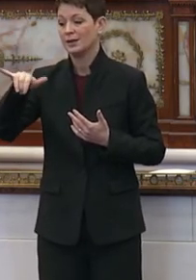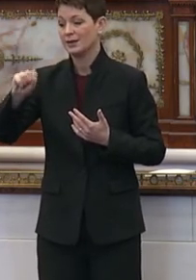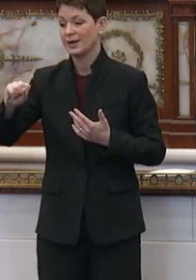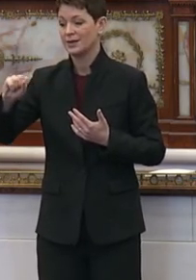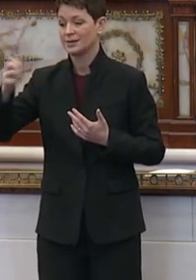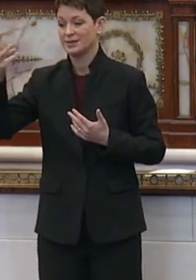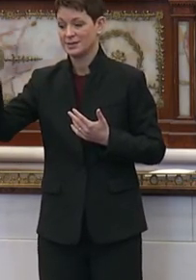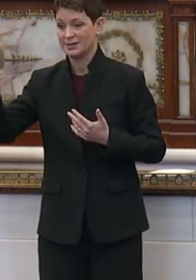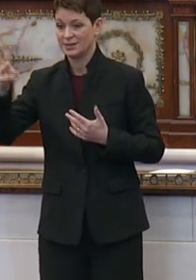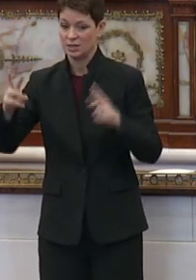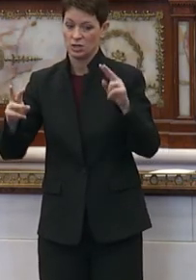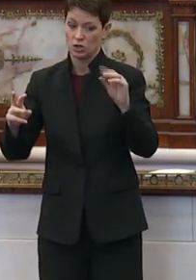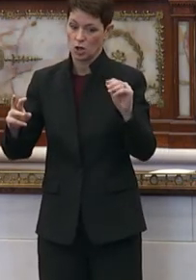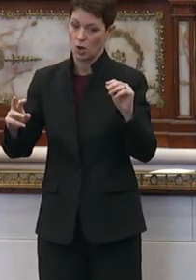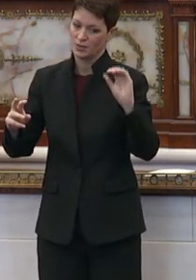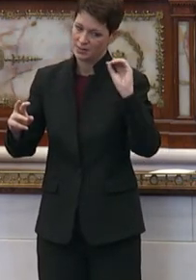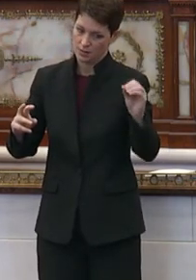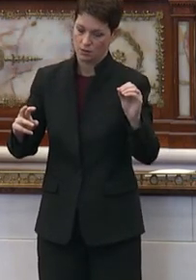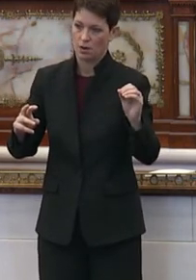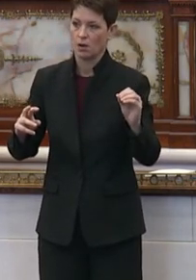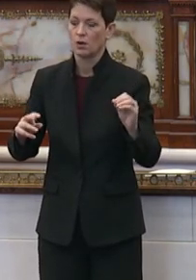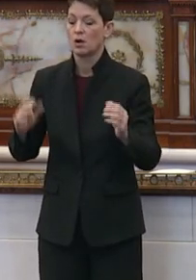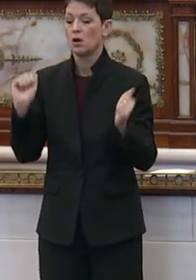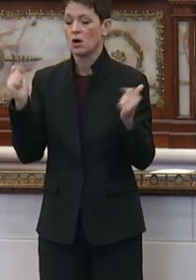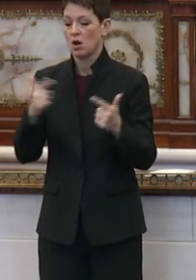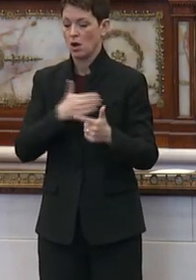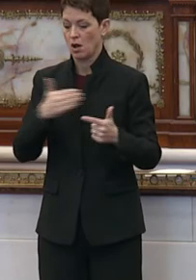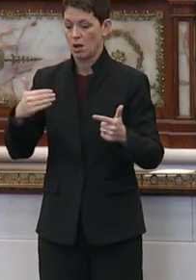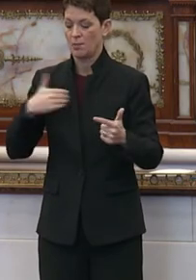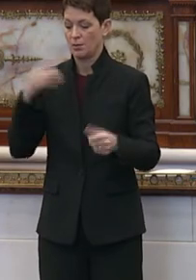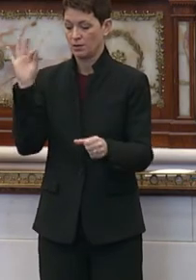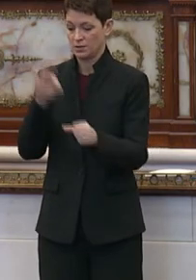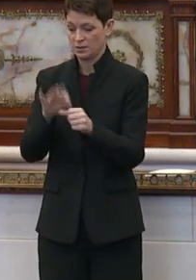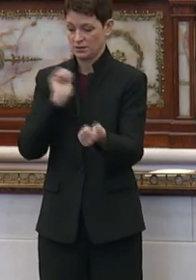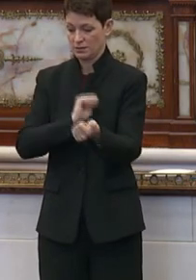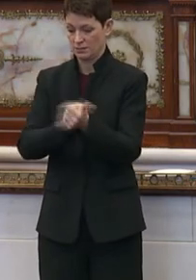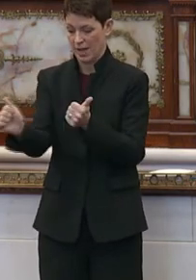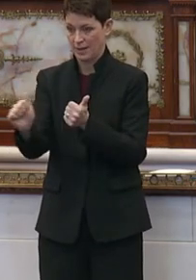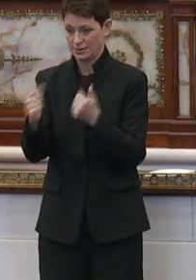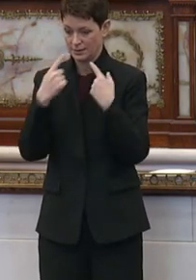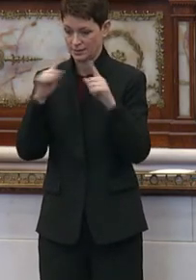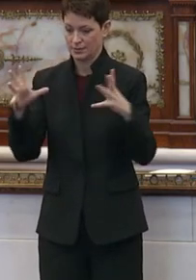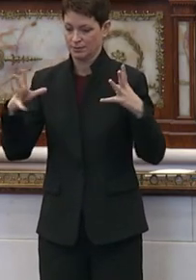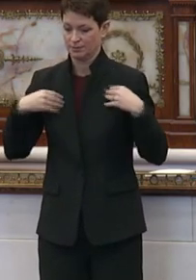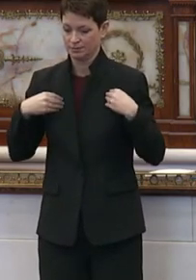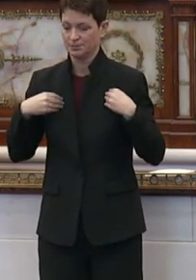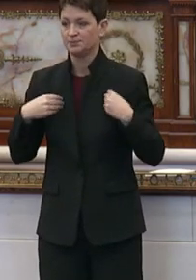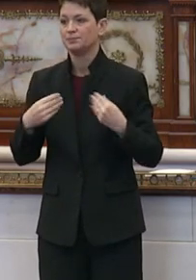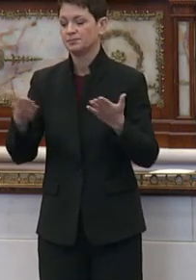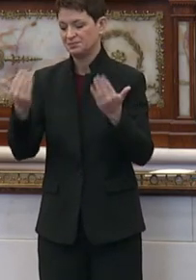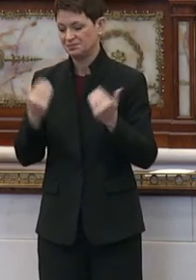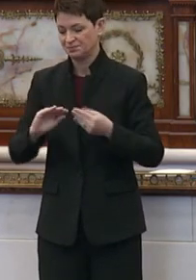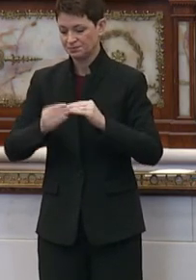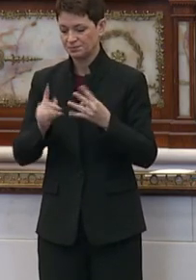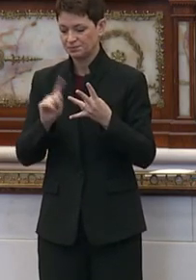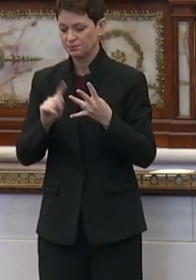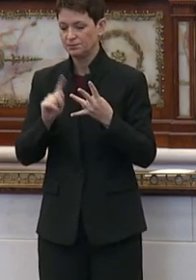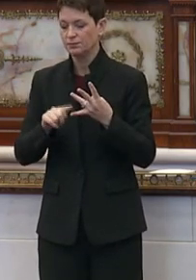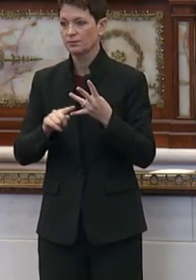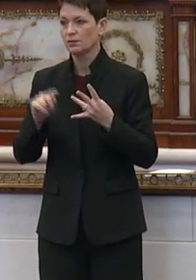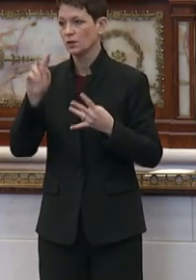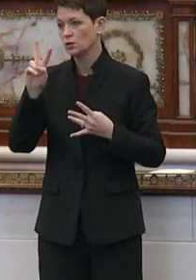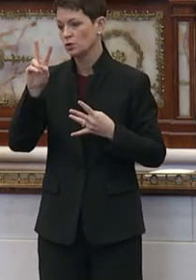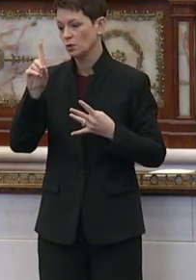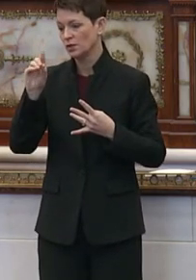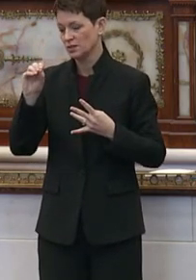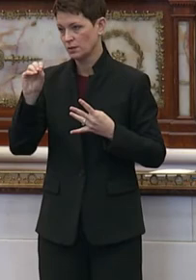Aye. Ayes are 16, the nays are 0. The majority of all members having voted in affirmative, the bill passes. Mr. Decker, please read the title of bill number